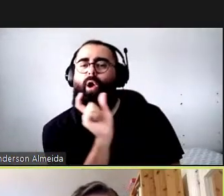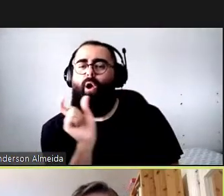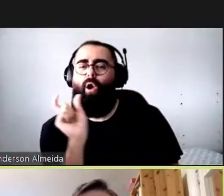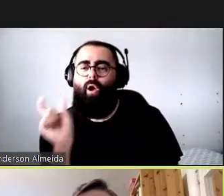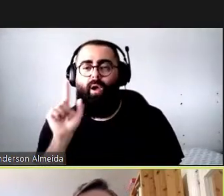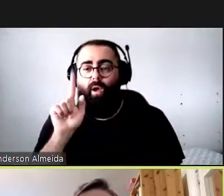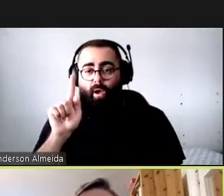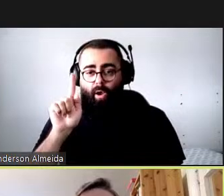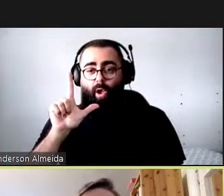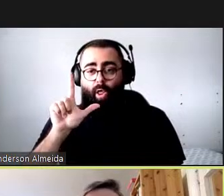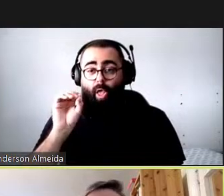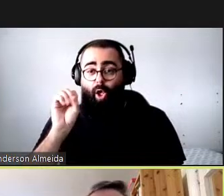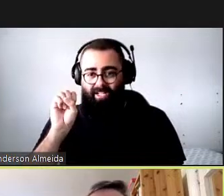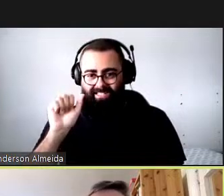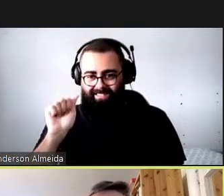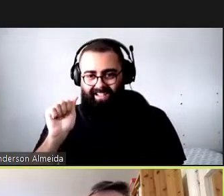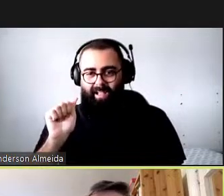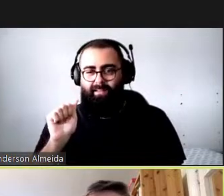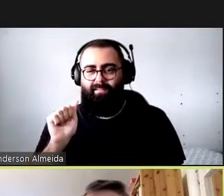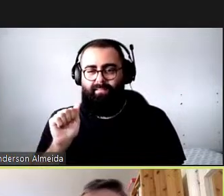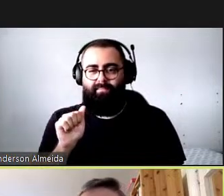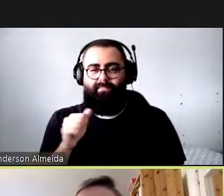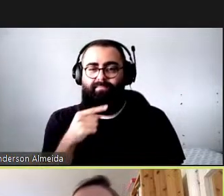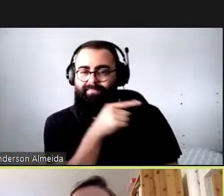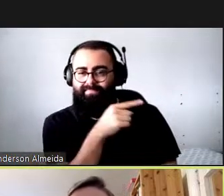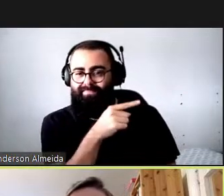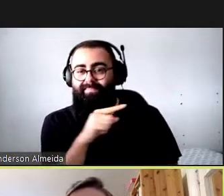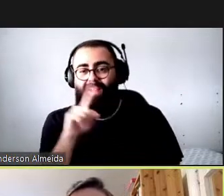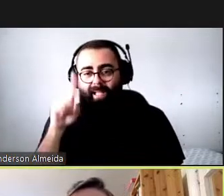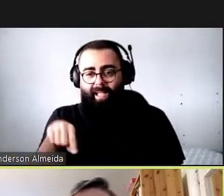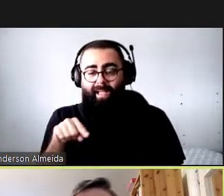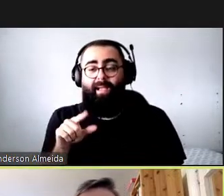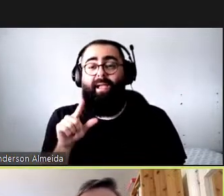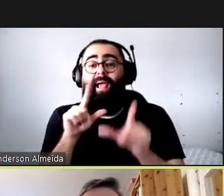the signed language content in all capital letters.